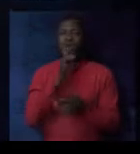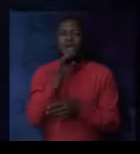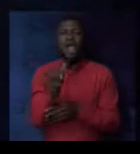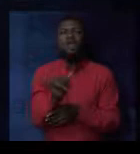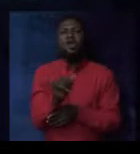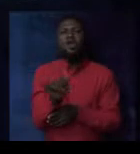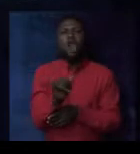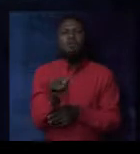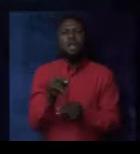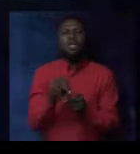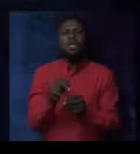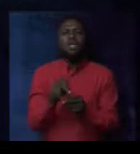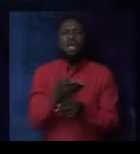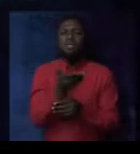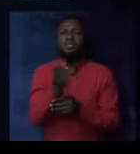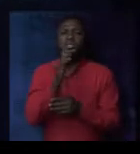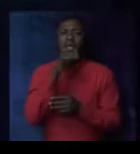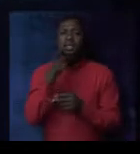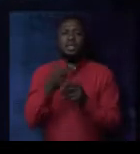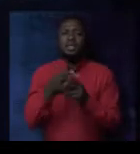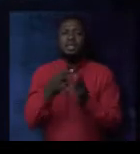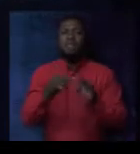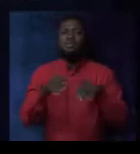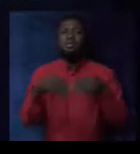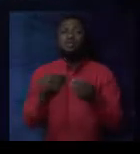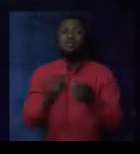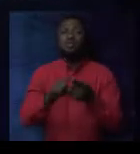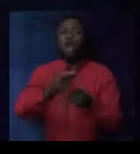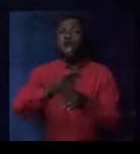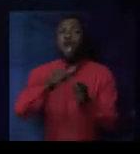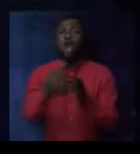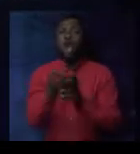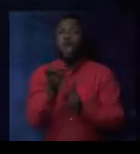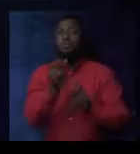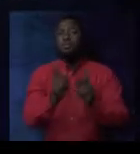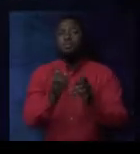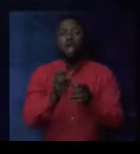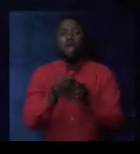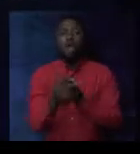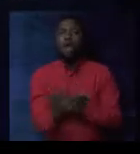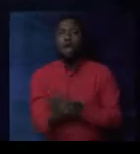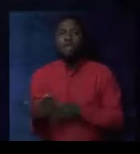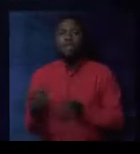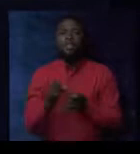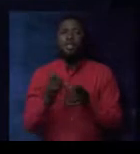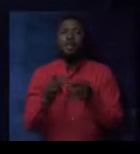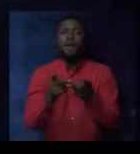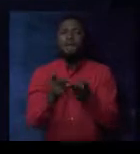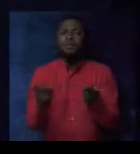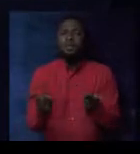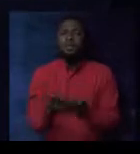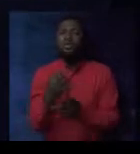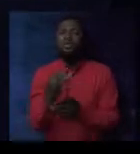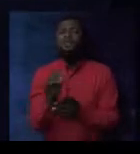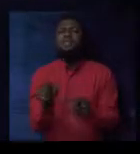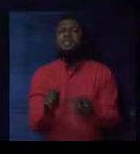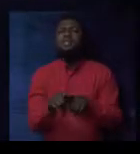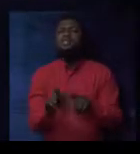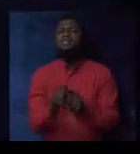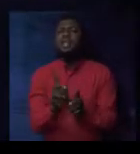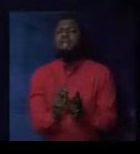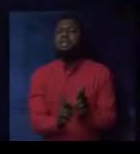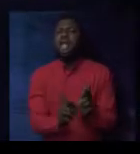What are common nouns? These are the names given to all people or things or places of the same